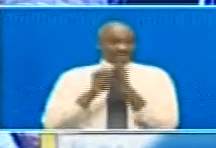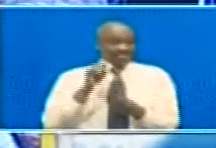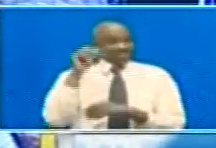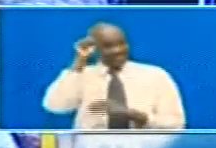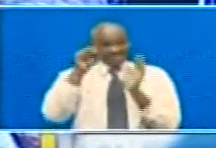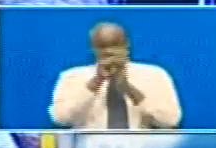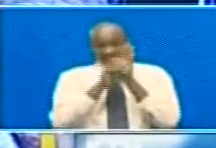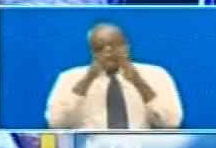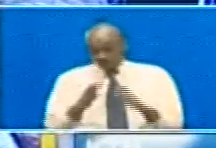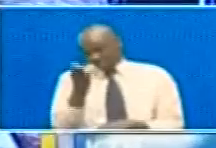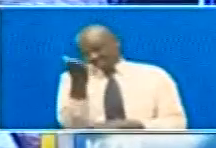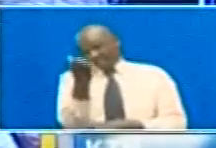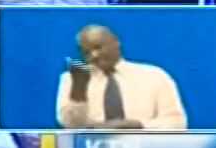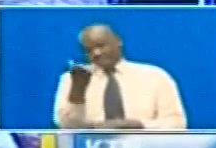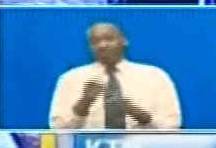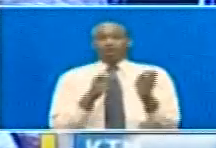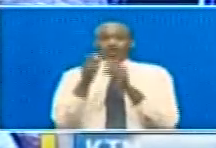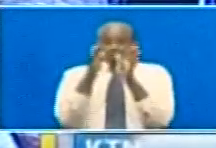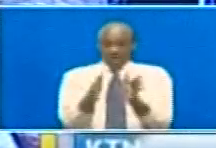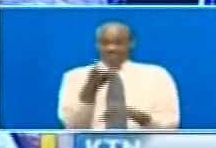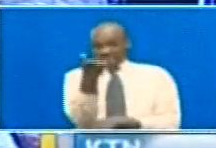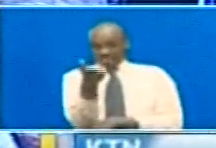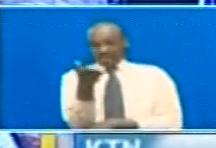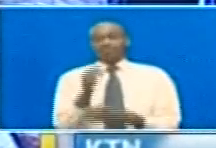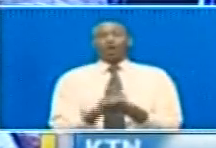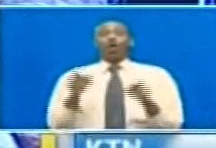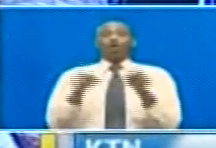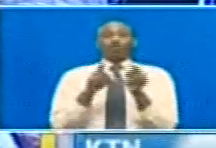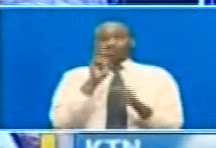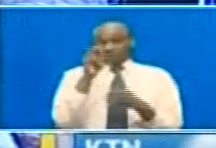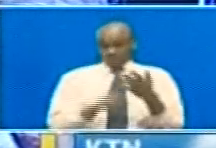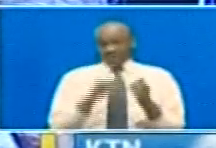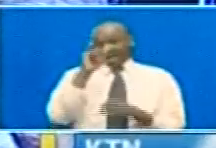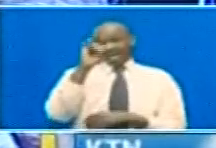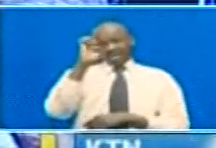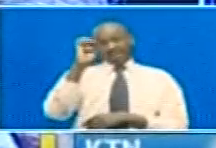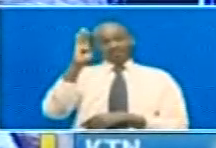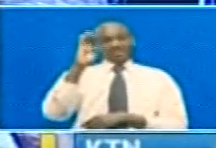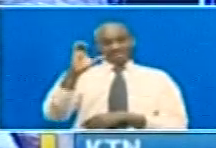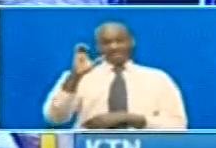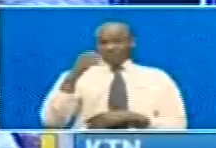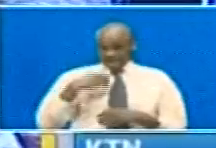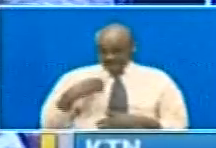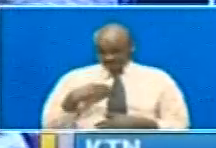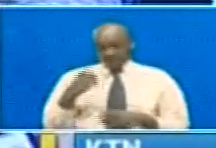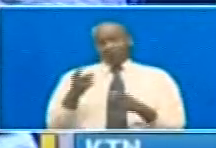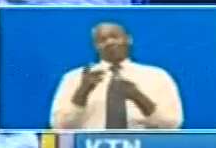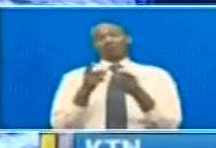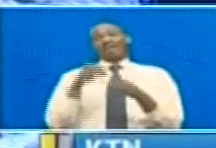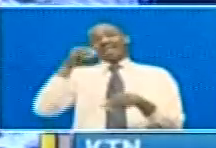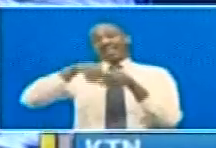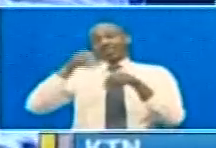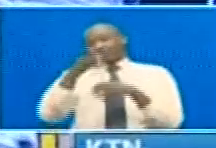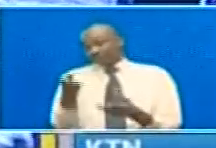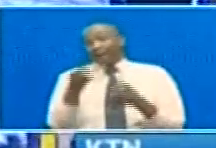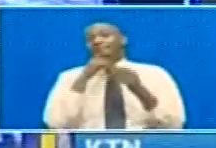currently serves at the State House Comptroller. And then, of course, we've looked at the IEBC, the Irregular Procurement of Election Materials. The man who's